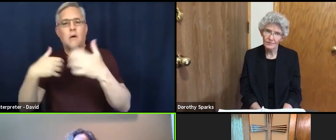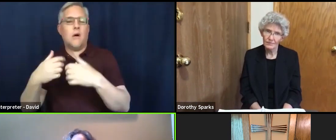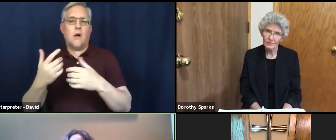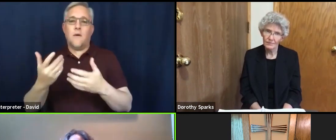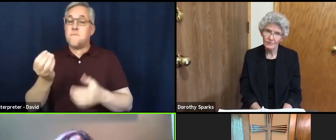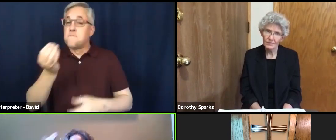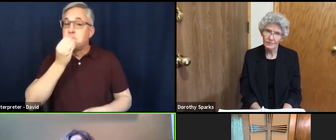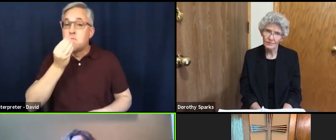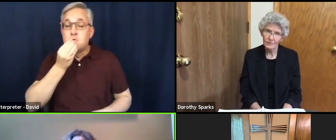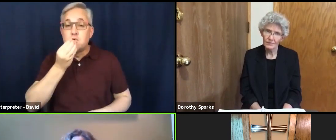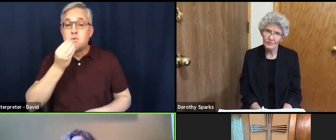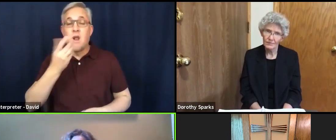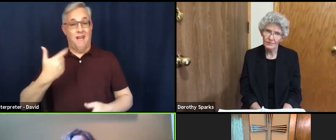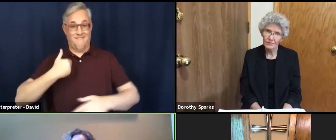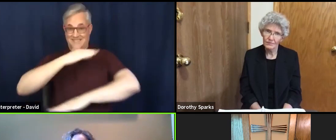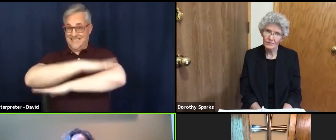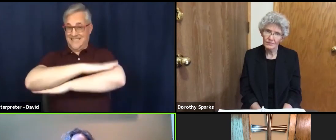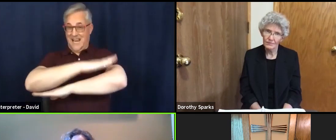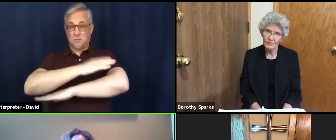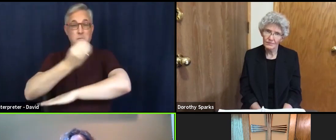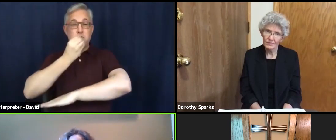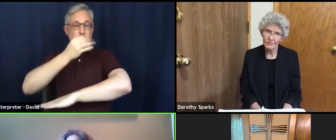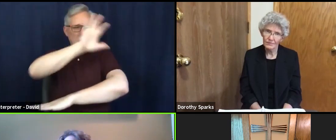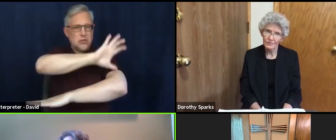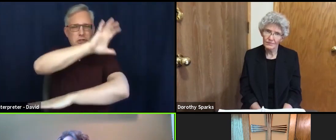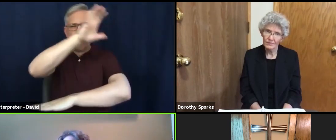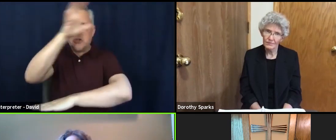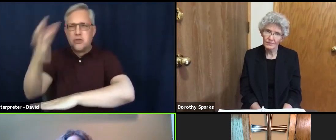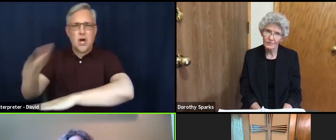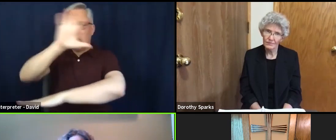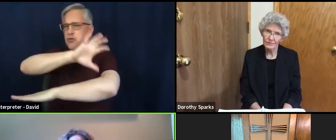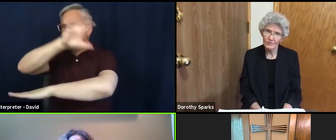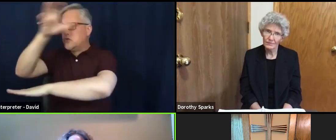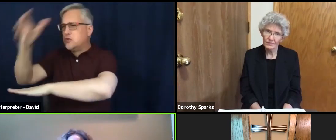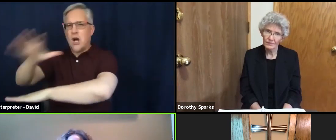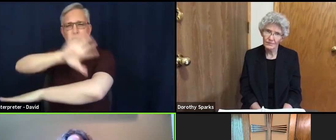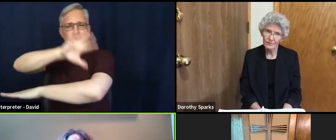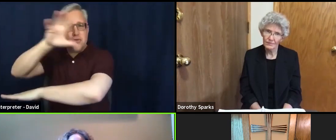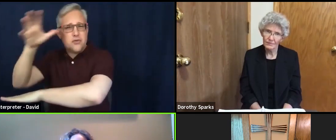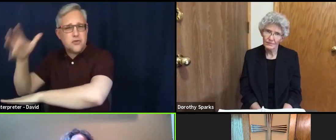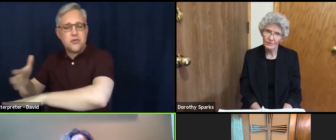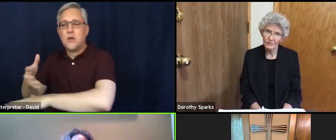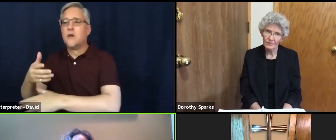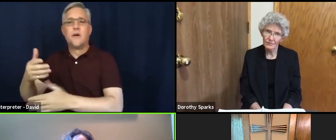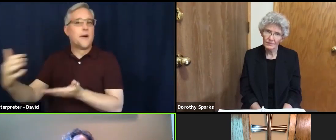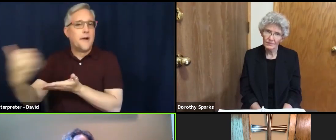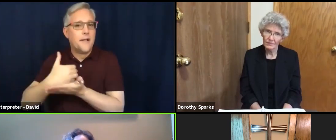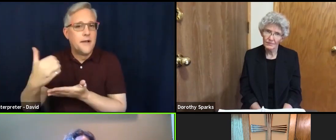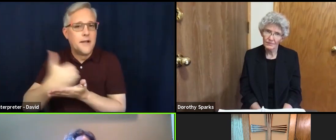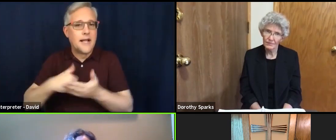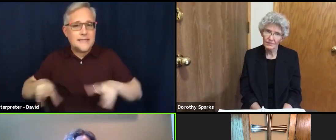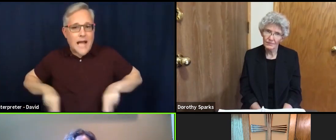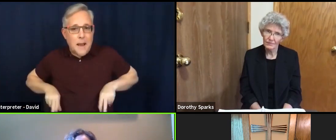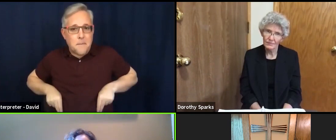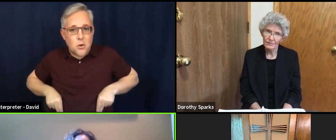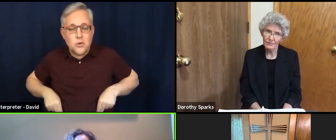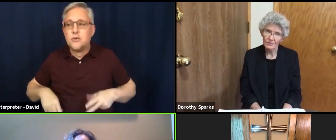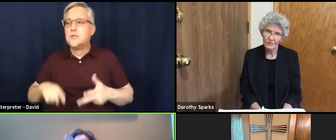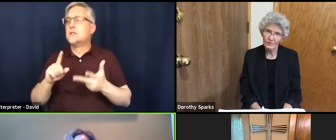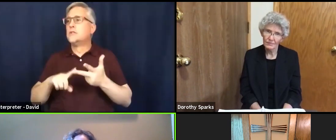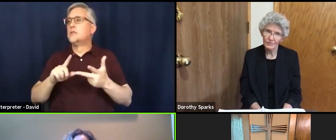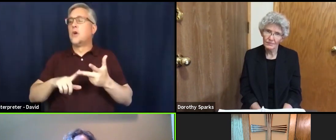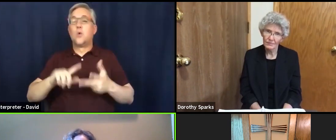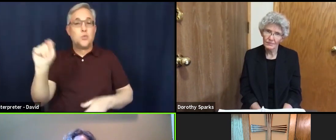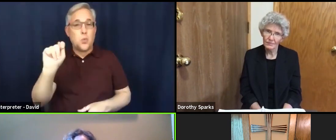are overflowing with food, diapers, toilet paper. They've been collecting plywood to cover